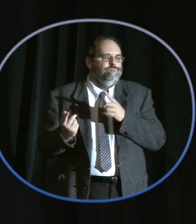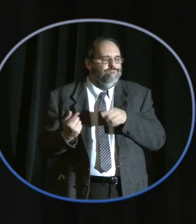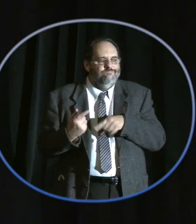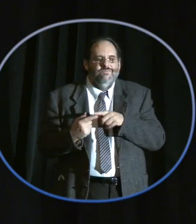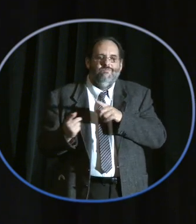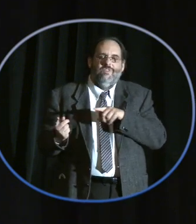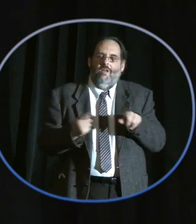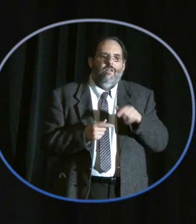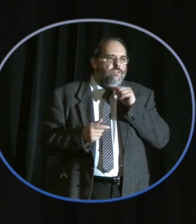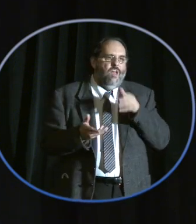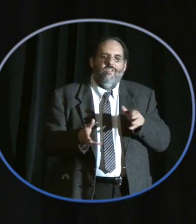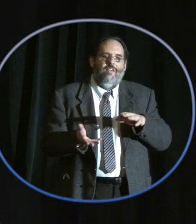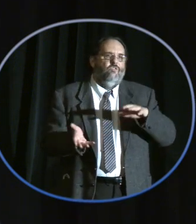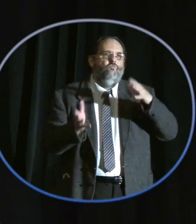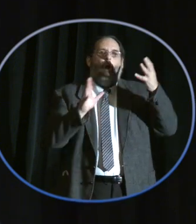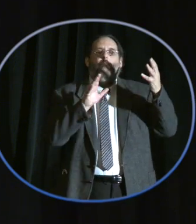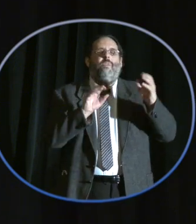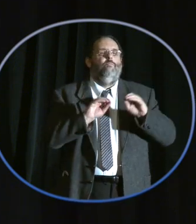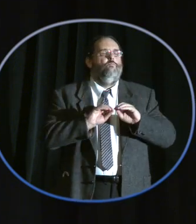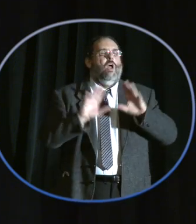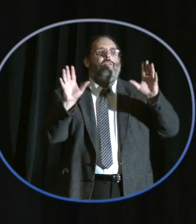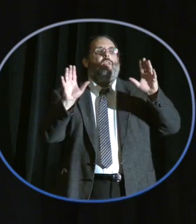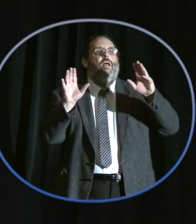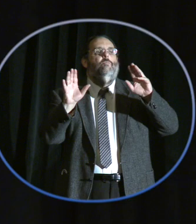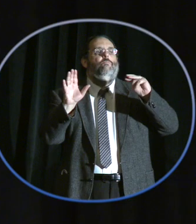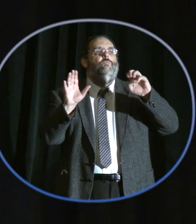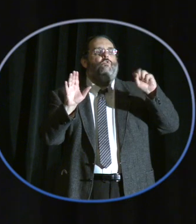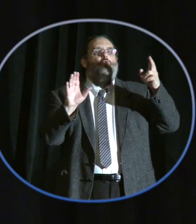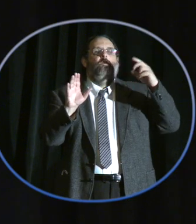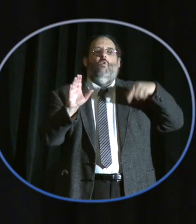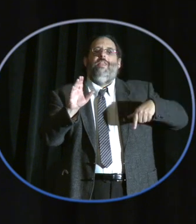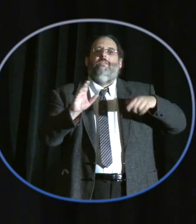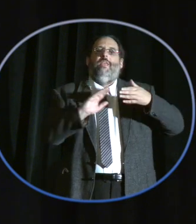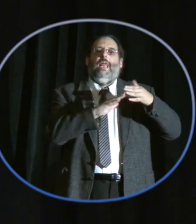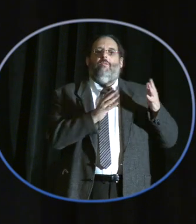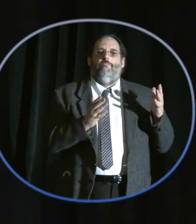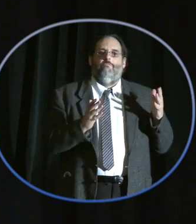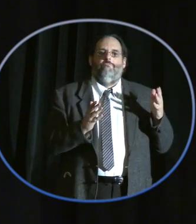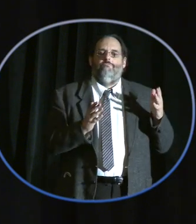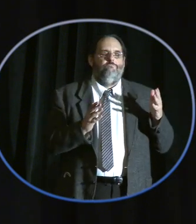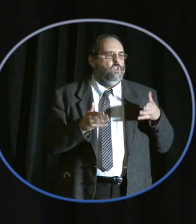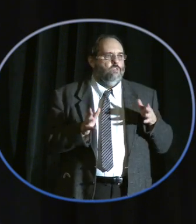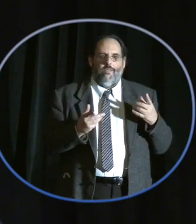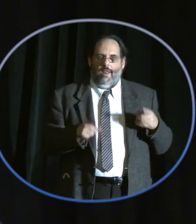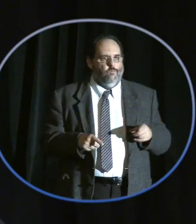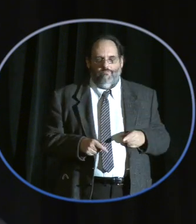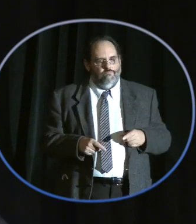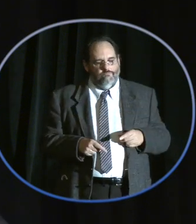campus disrupt the bright light that Morgan is for Baltimore.